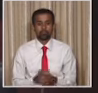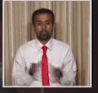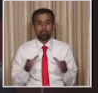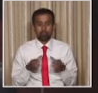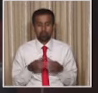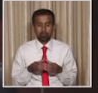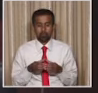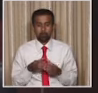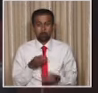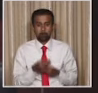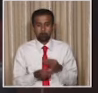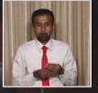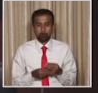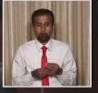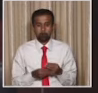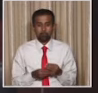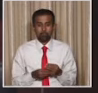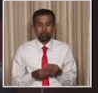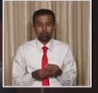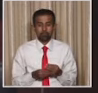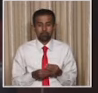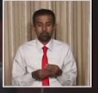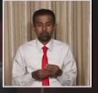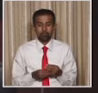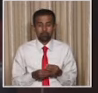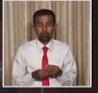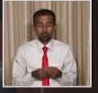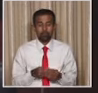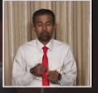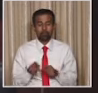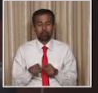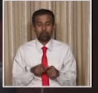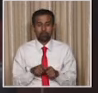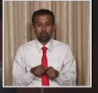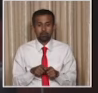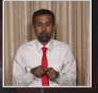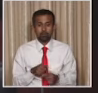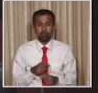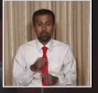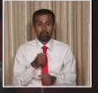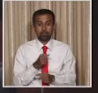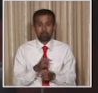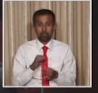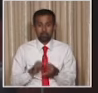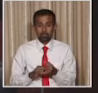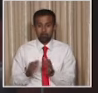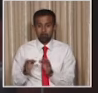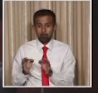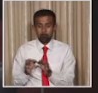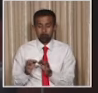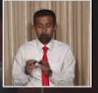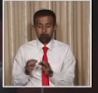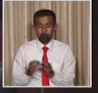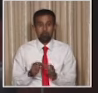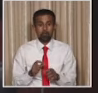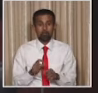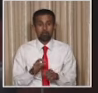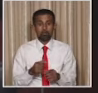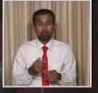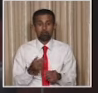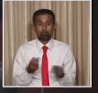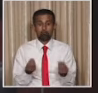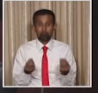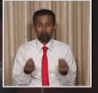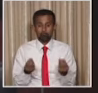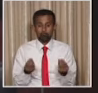GSMB license. Neither has it got experience in actually looking at minerals. But this company has been given.